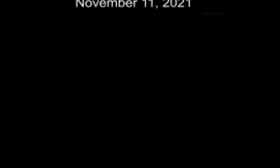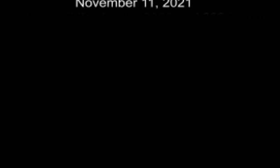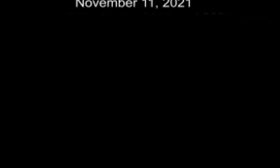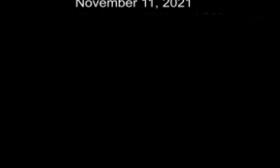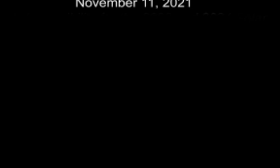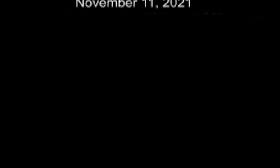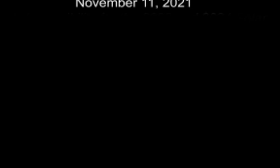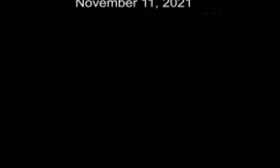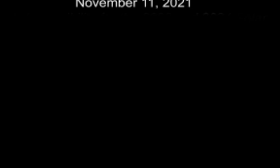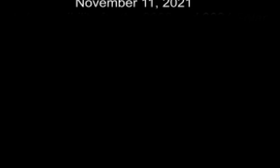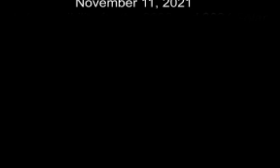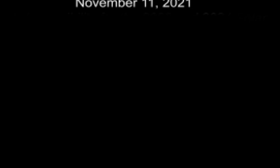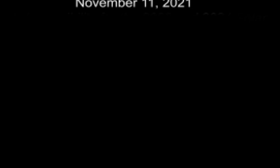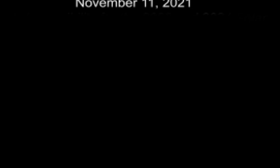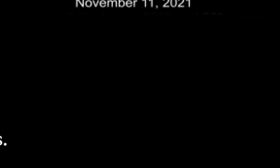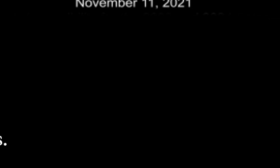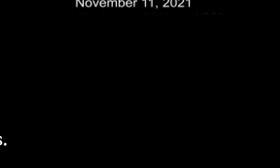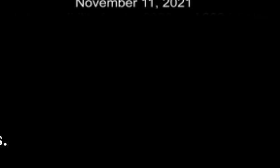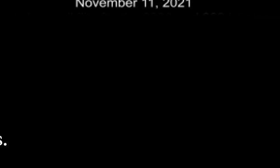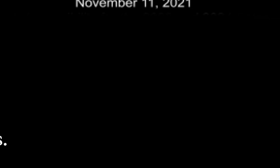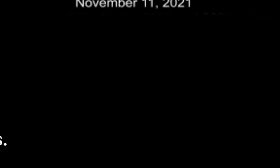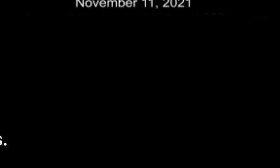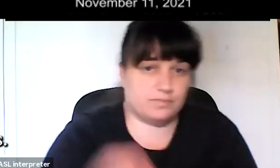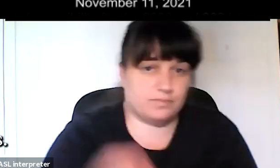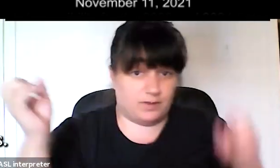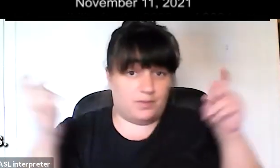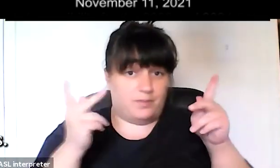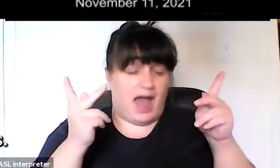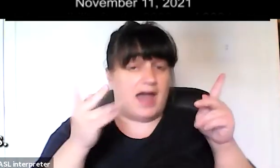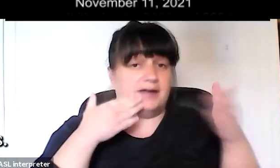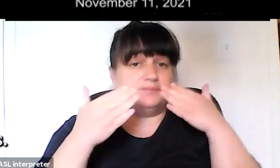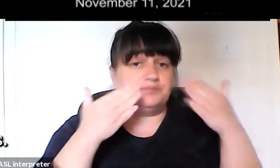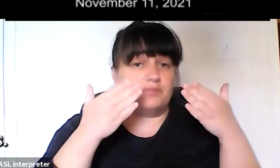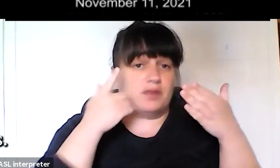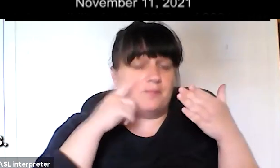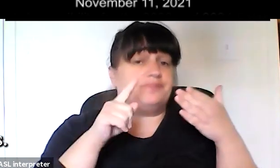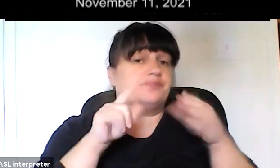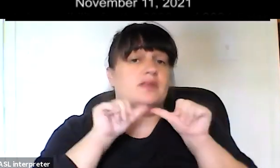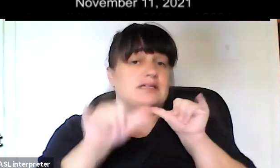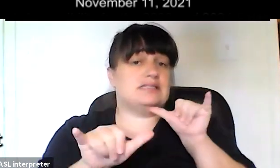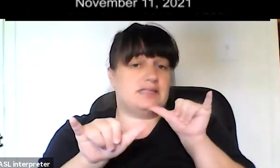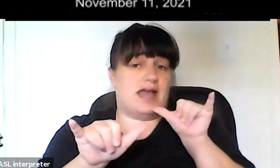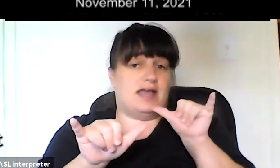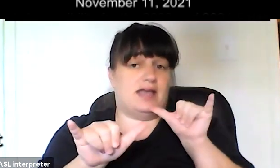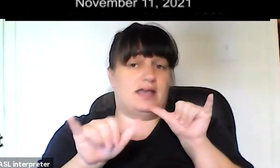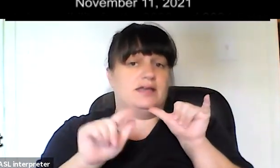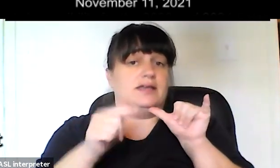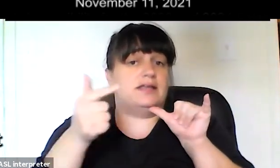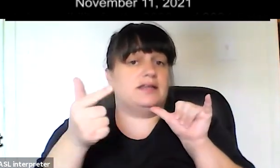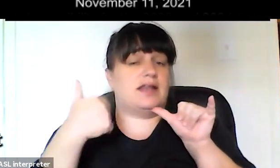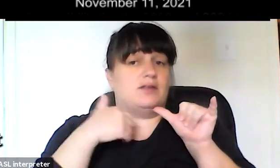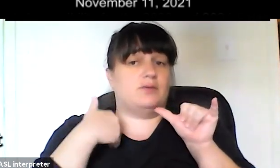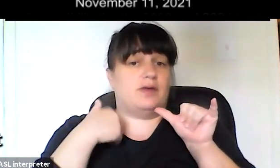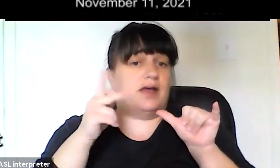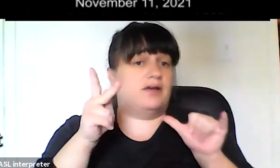Okay, and we are coming back. So thank you all for sticking with us. Up next, we have